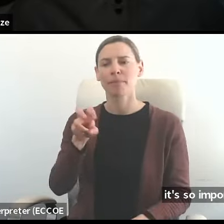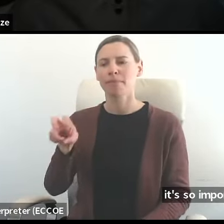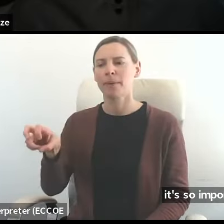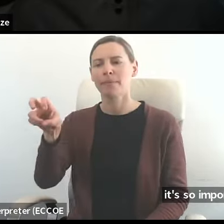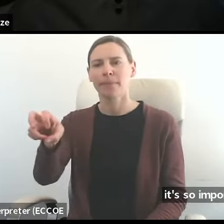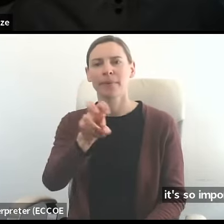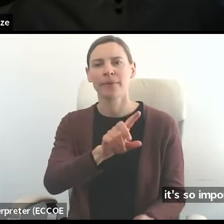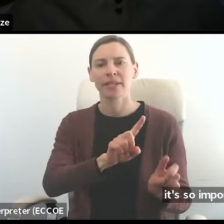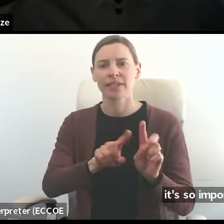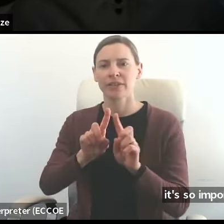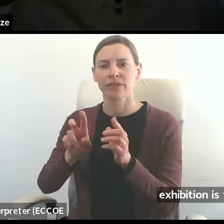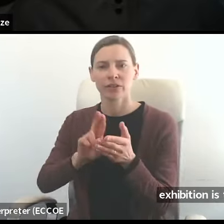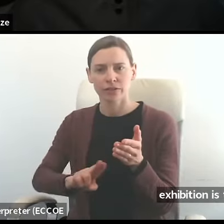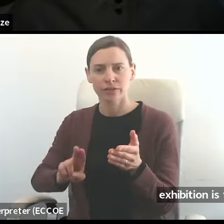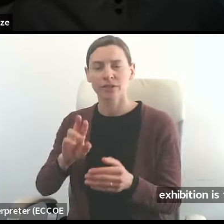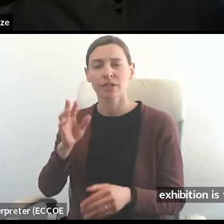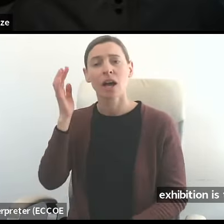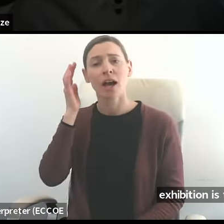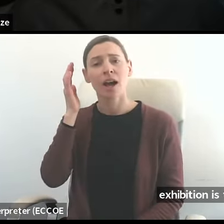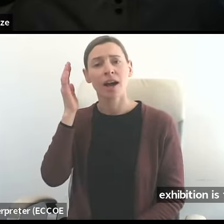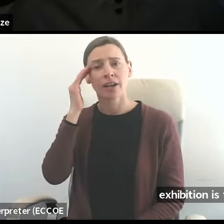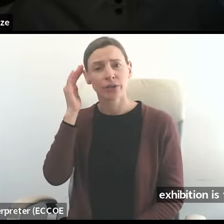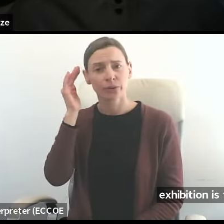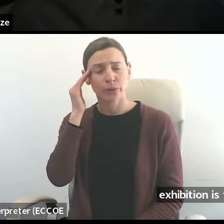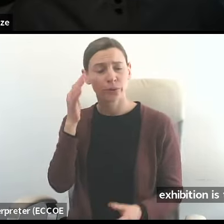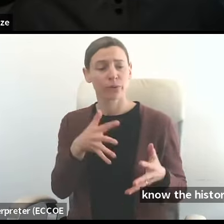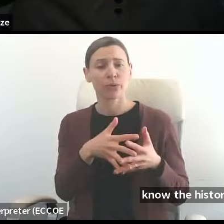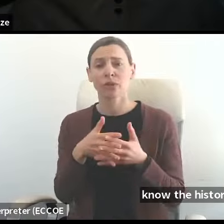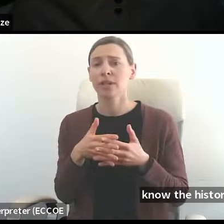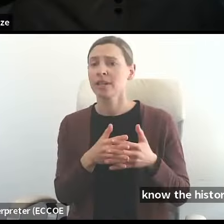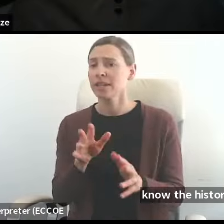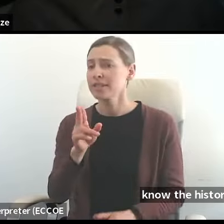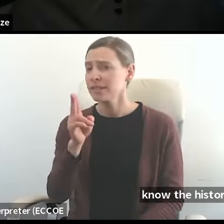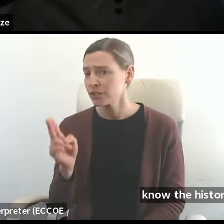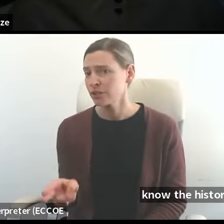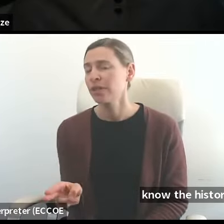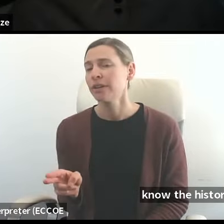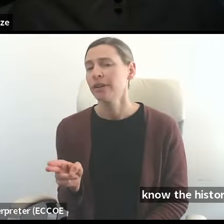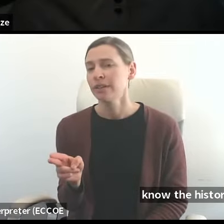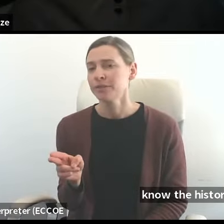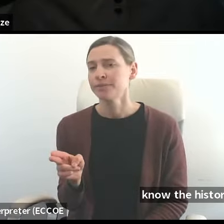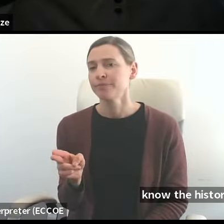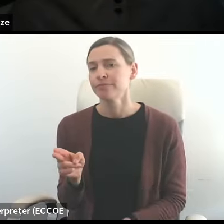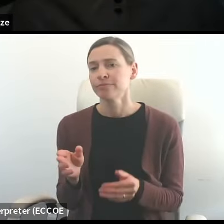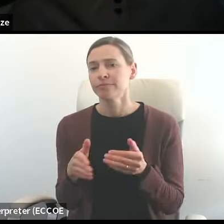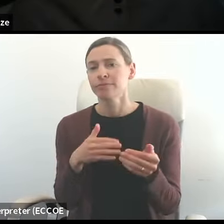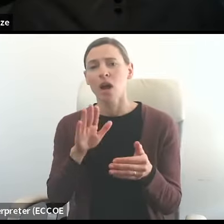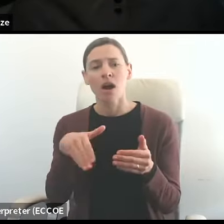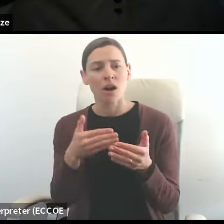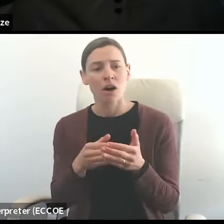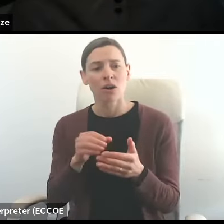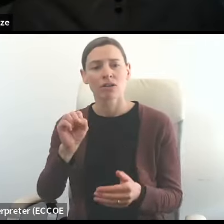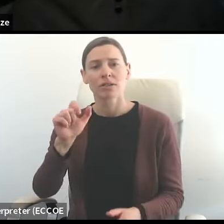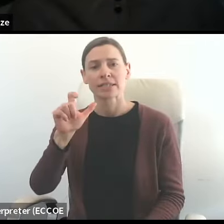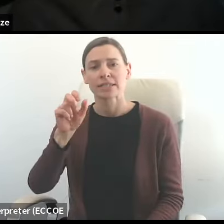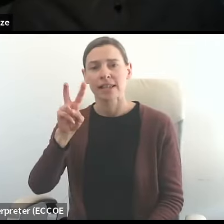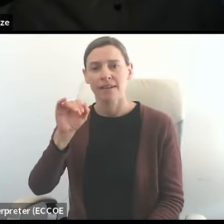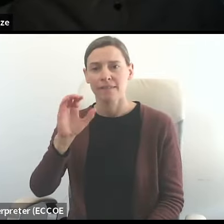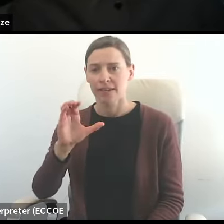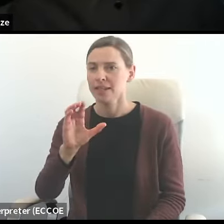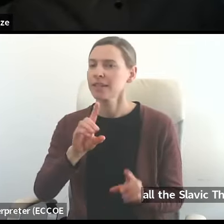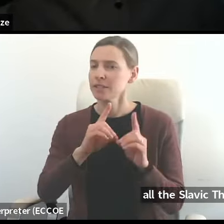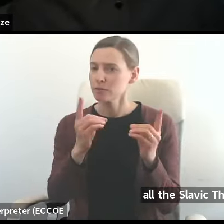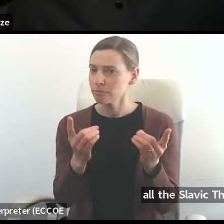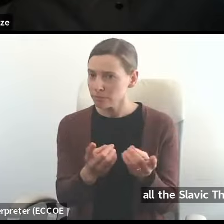the history, at least in the United States, almost all the Slavic departments at the universities have always